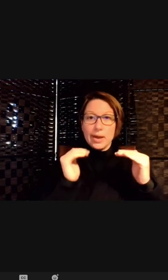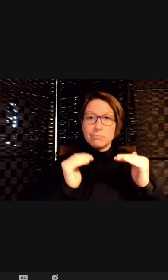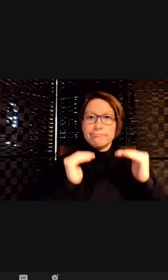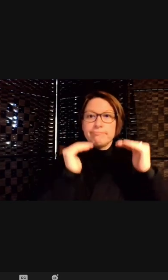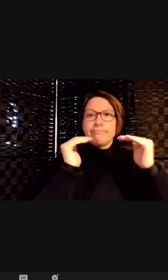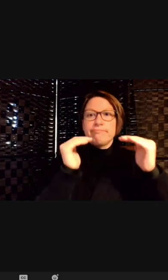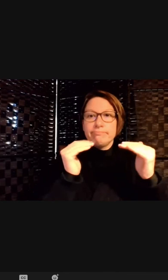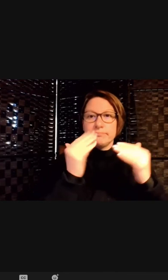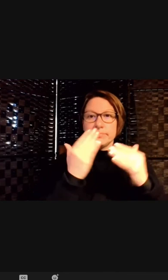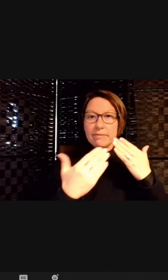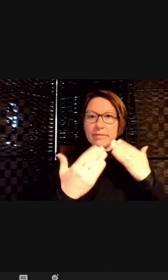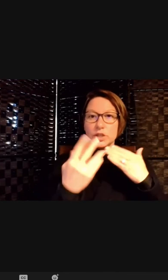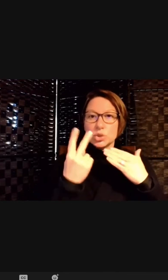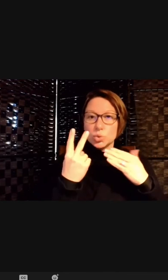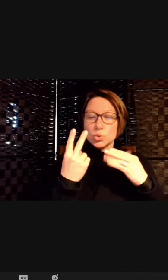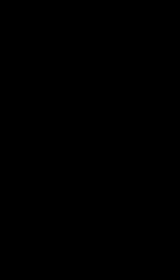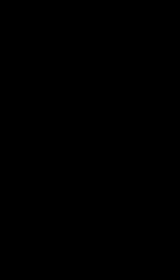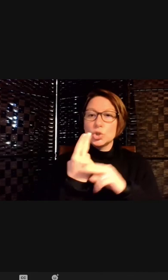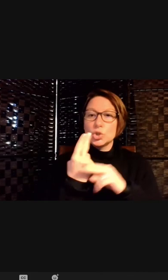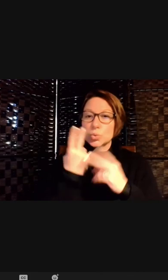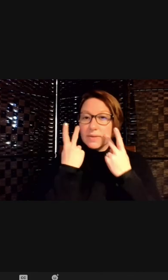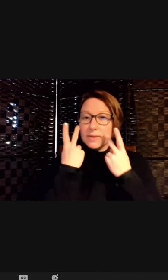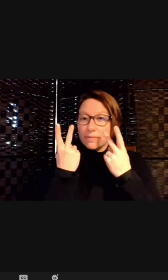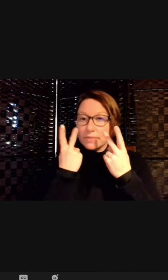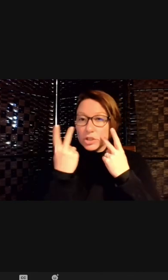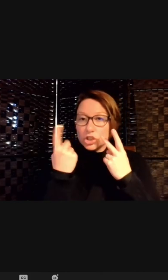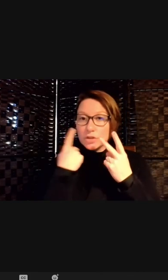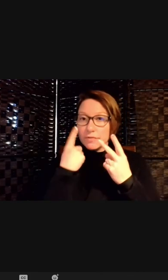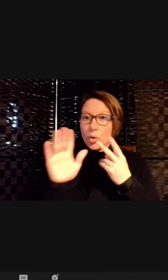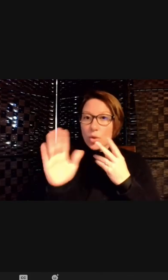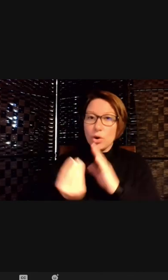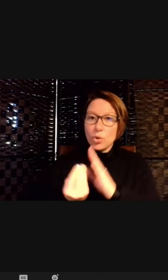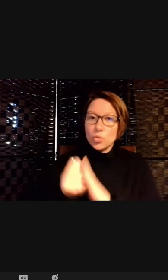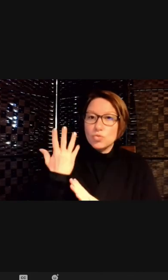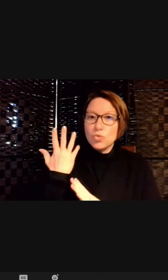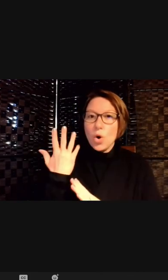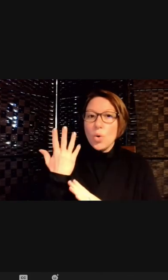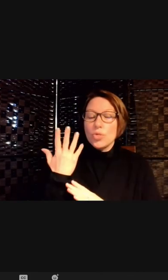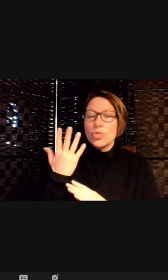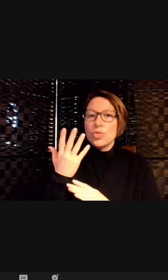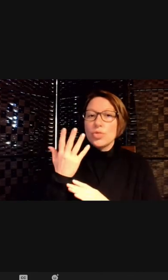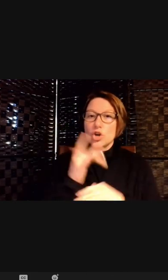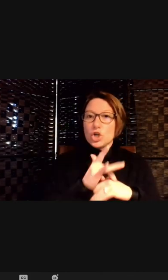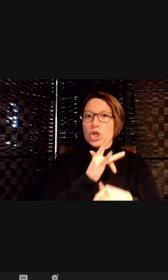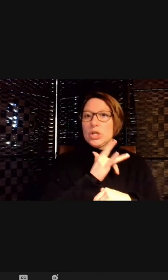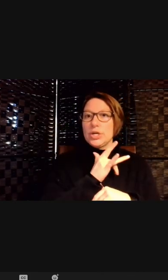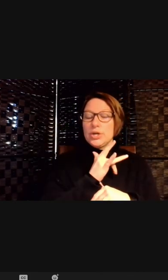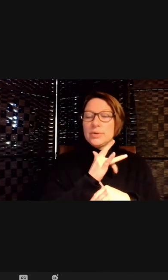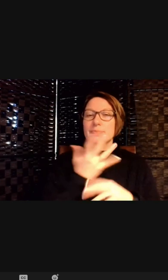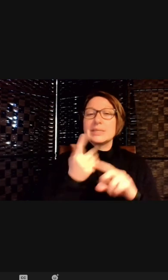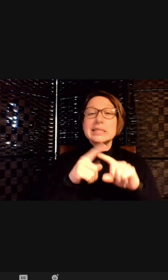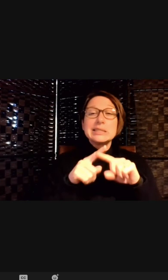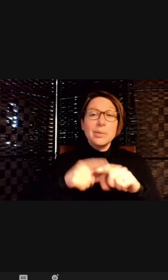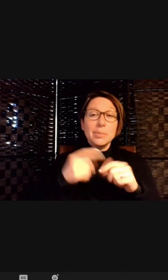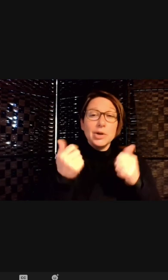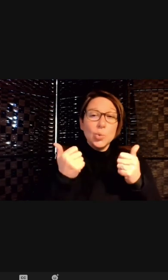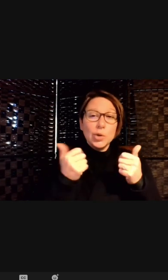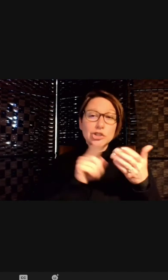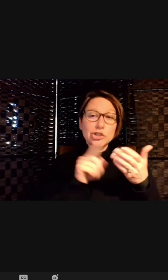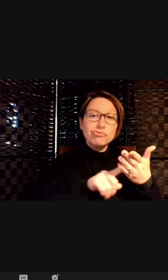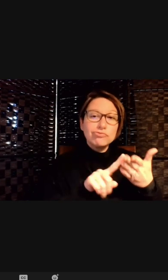them opportunities to use their vision for their growth much earlier on. And depending on which study you look